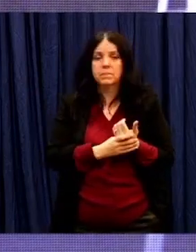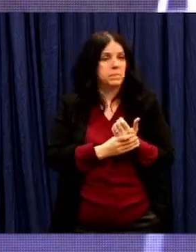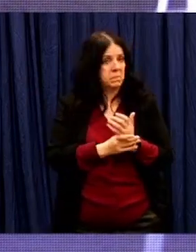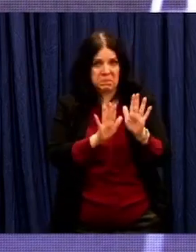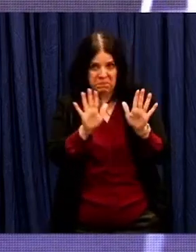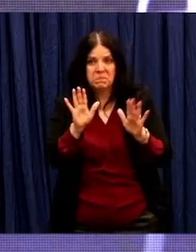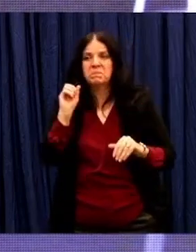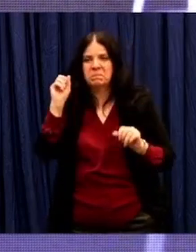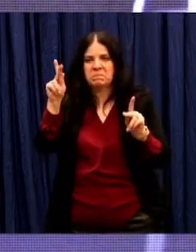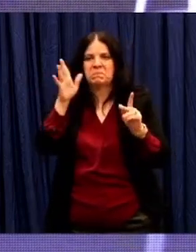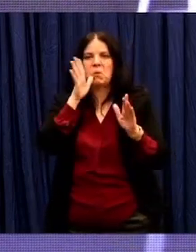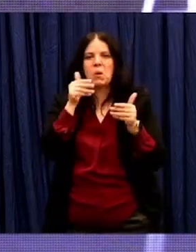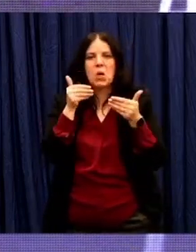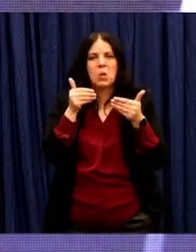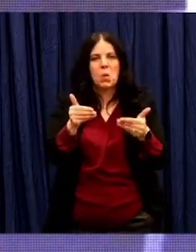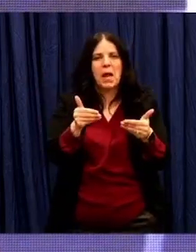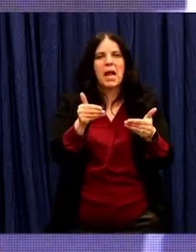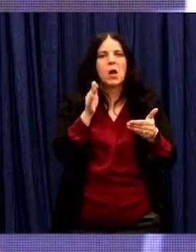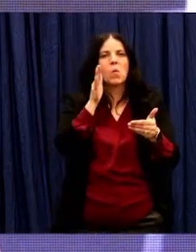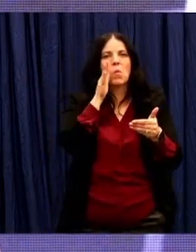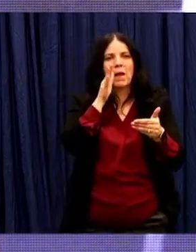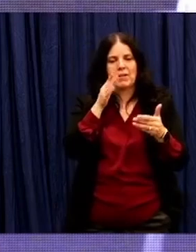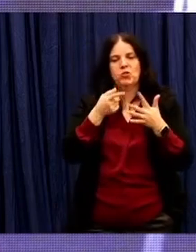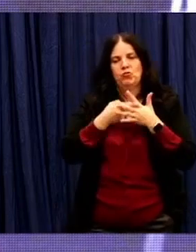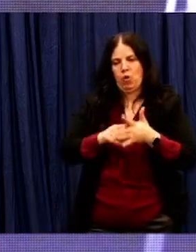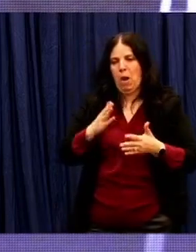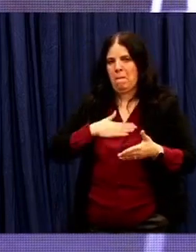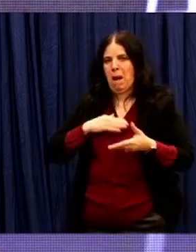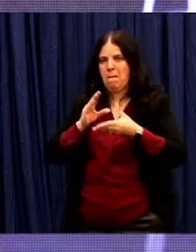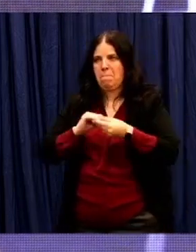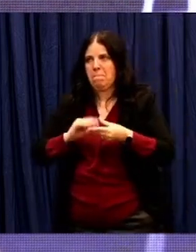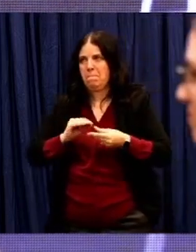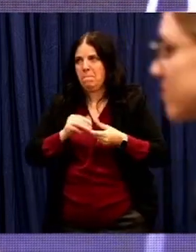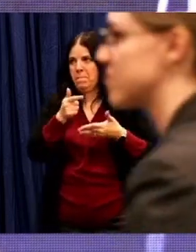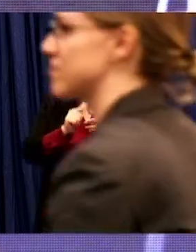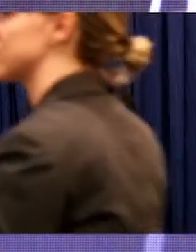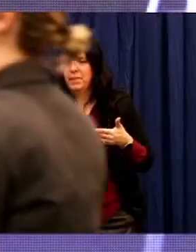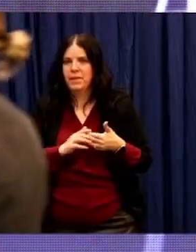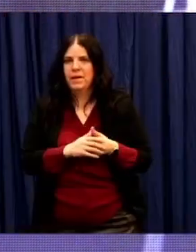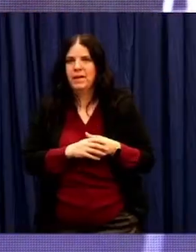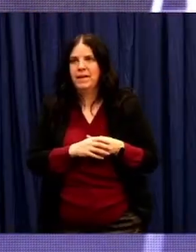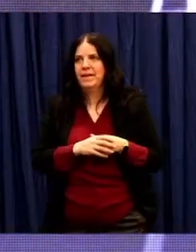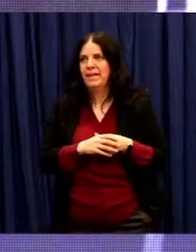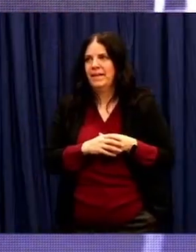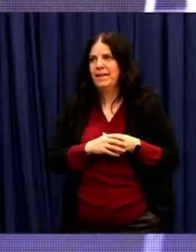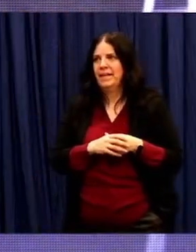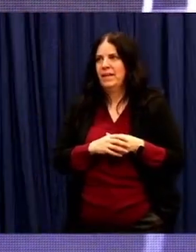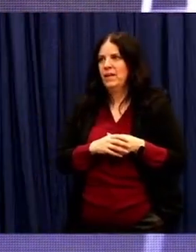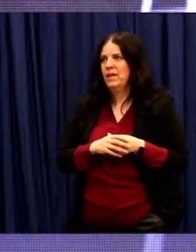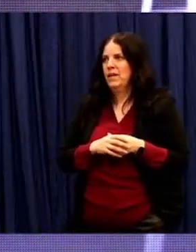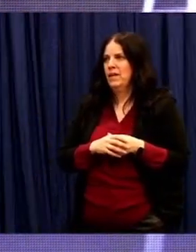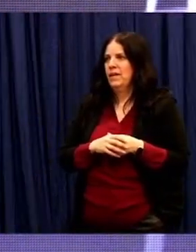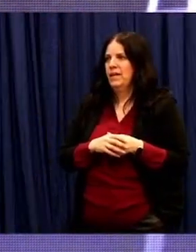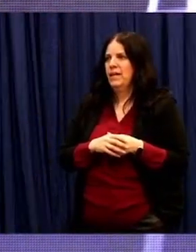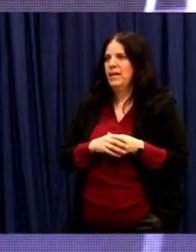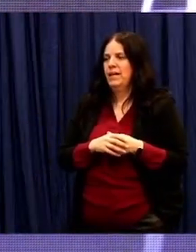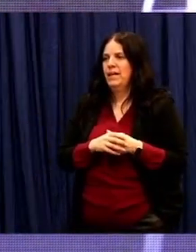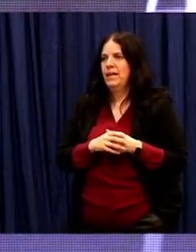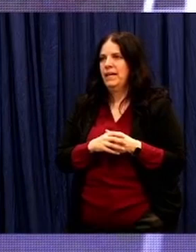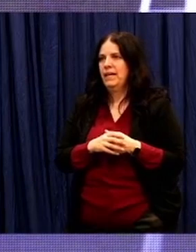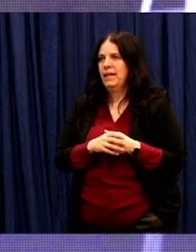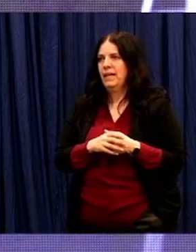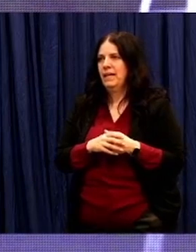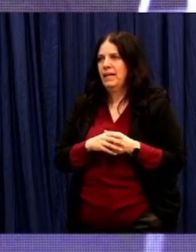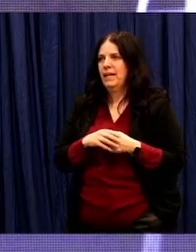Okay. We'll go ahead and move through the material. So as mentioned, the federal